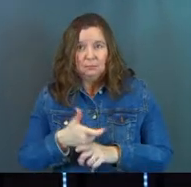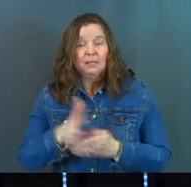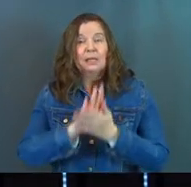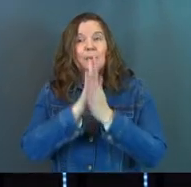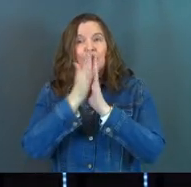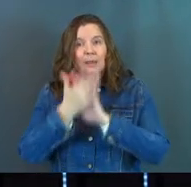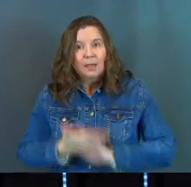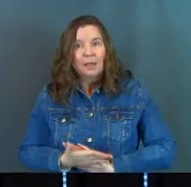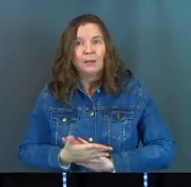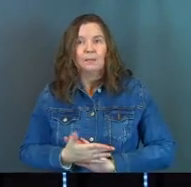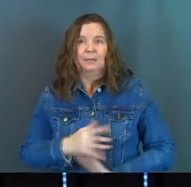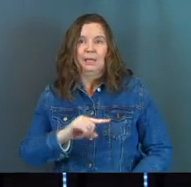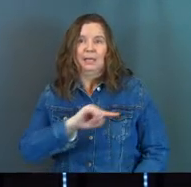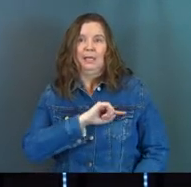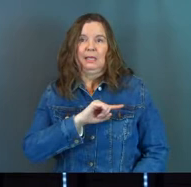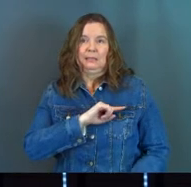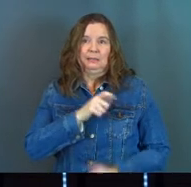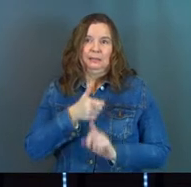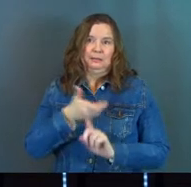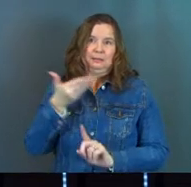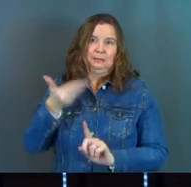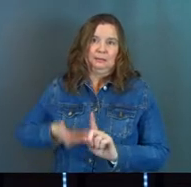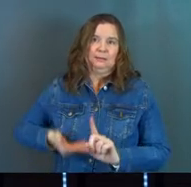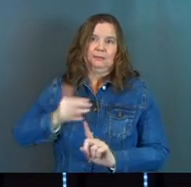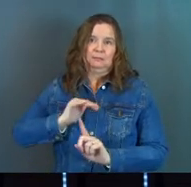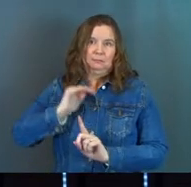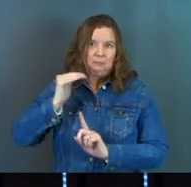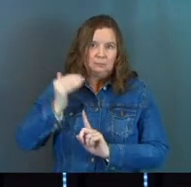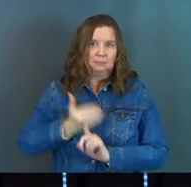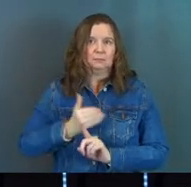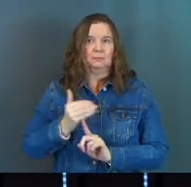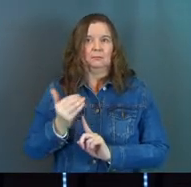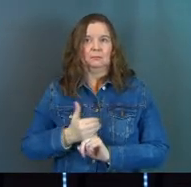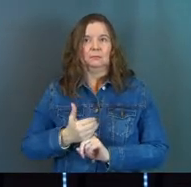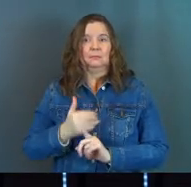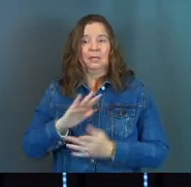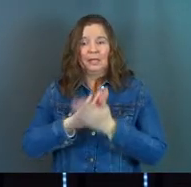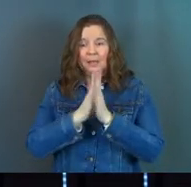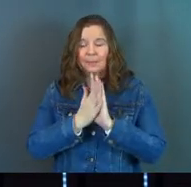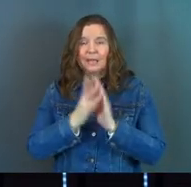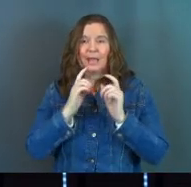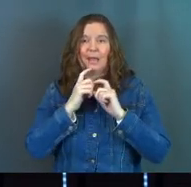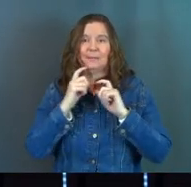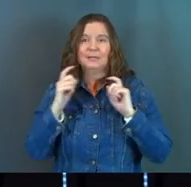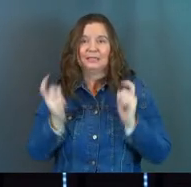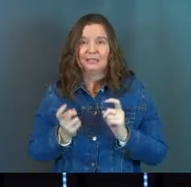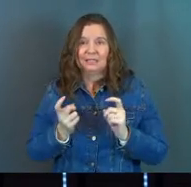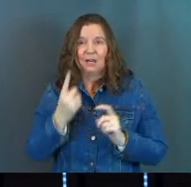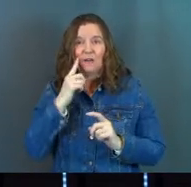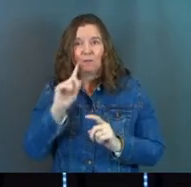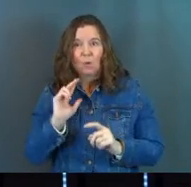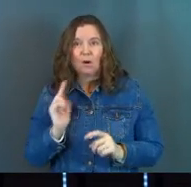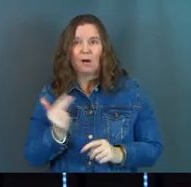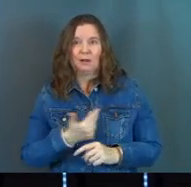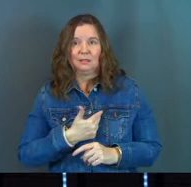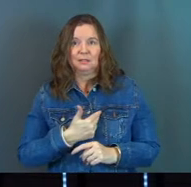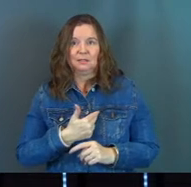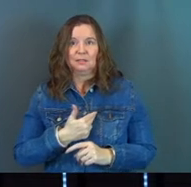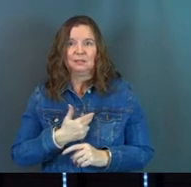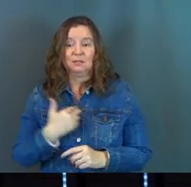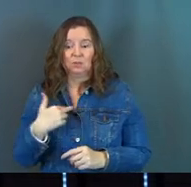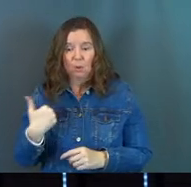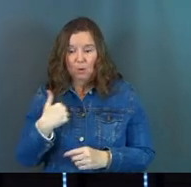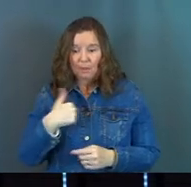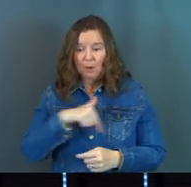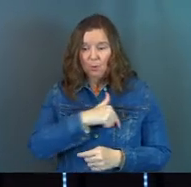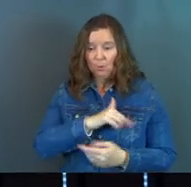He became guilty of it. He became sin, the scripture says, for us, so that we